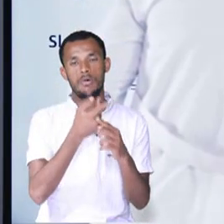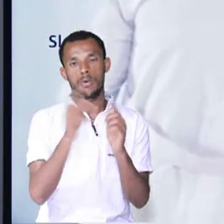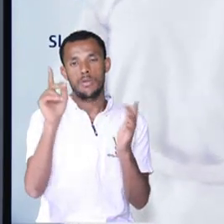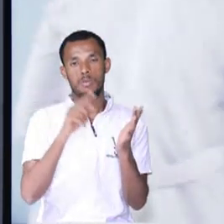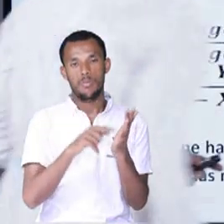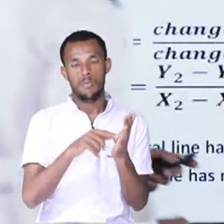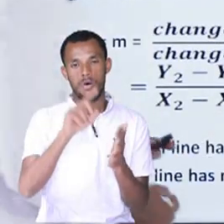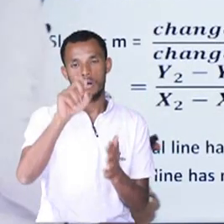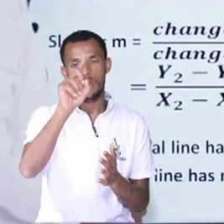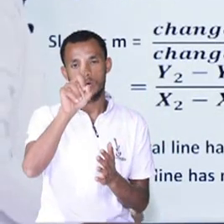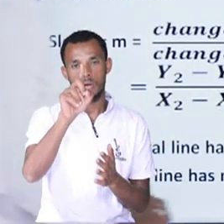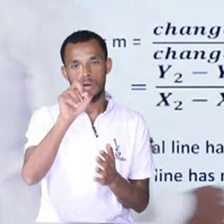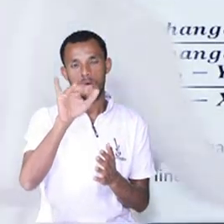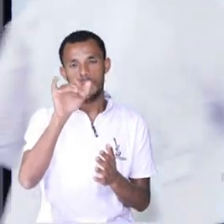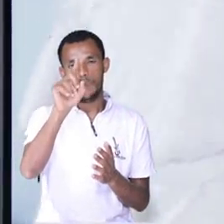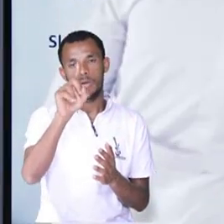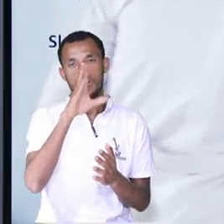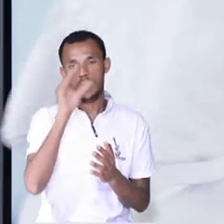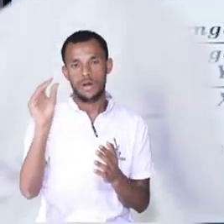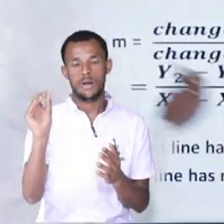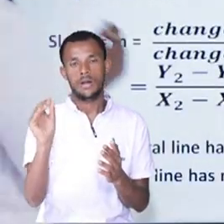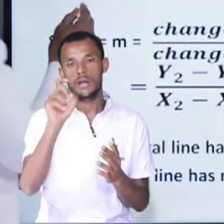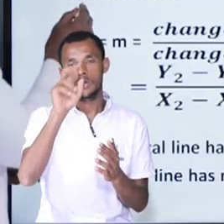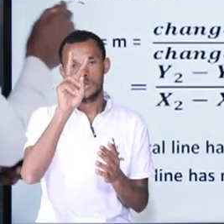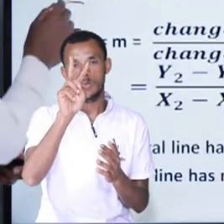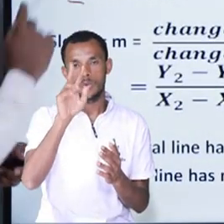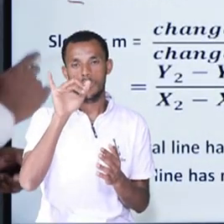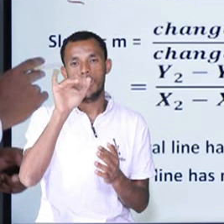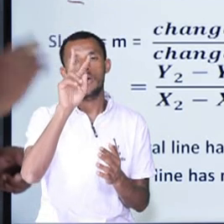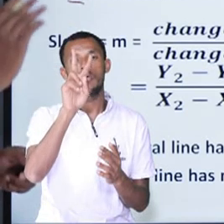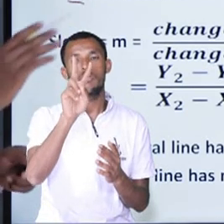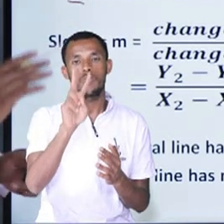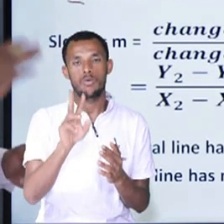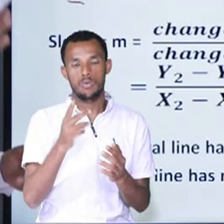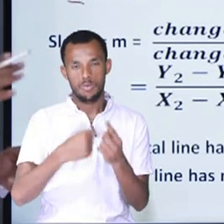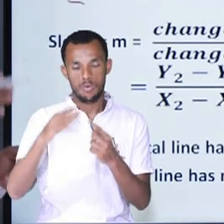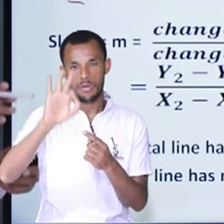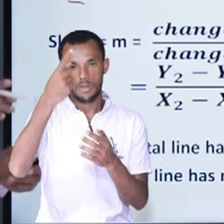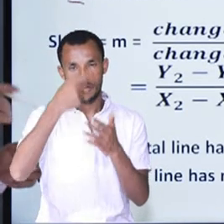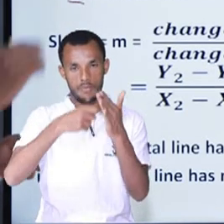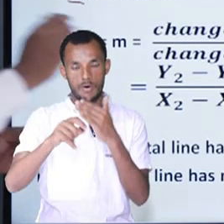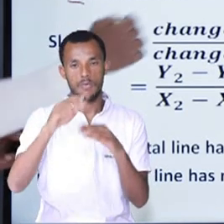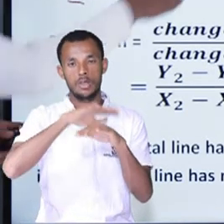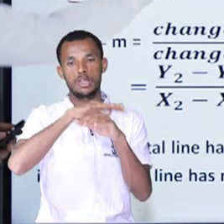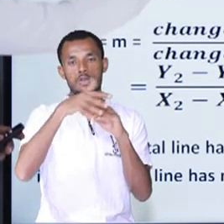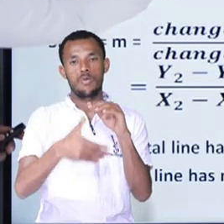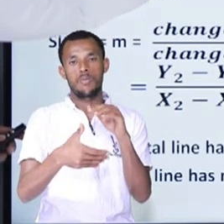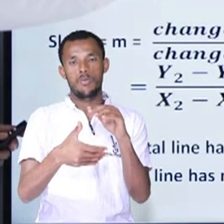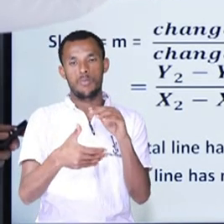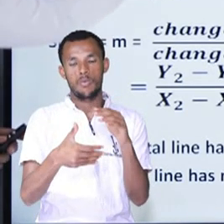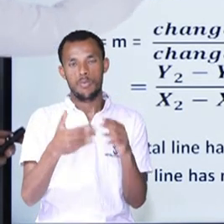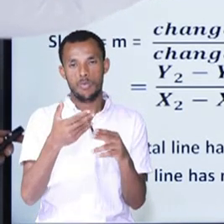That means x1, y1 and x2, y2. To get the value of the slope is